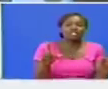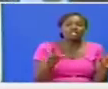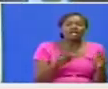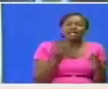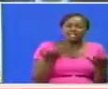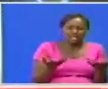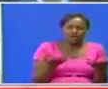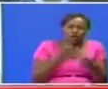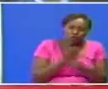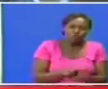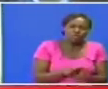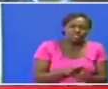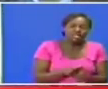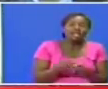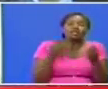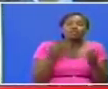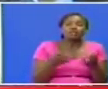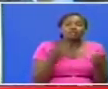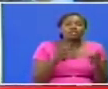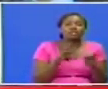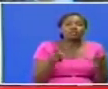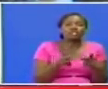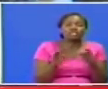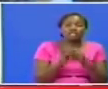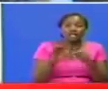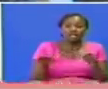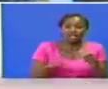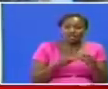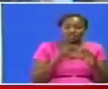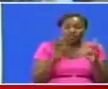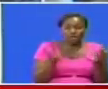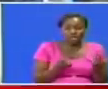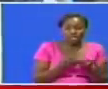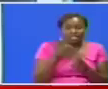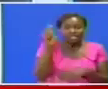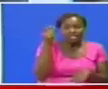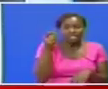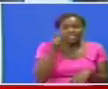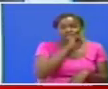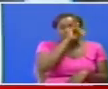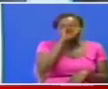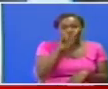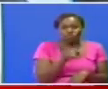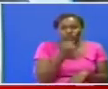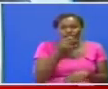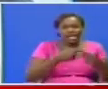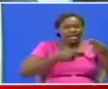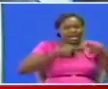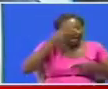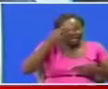across Africa and in many places around the world. In Kenya, Jubilee has poured ice-cold